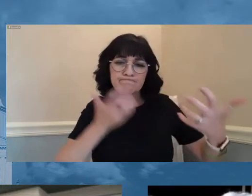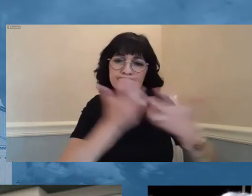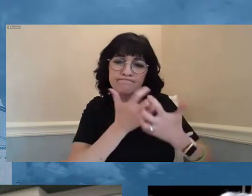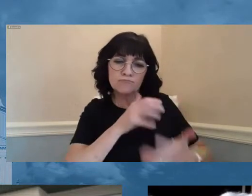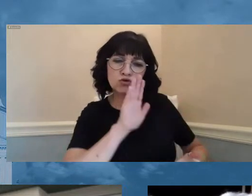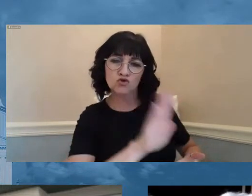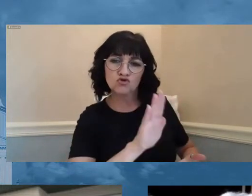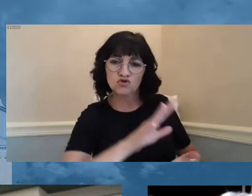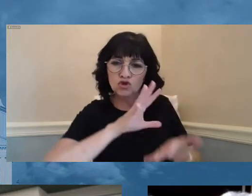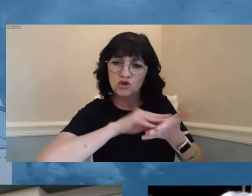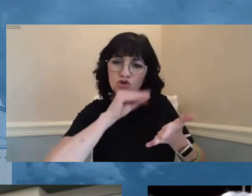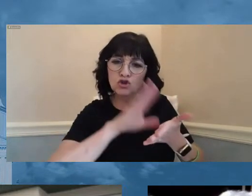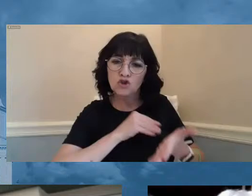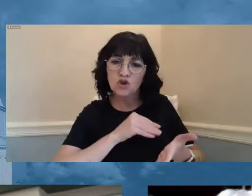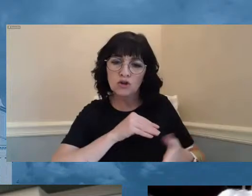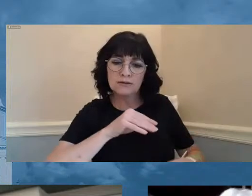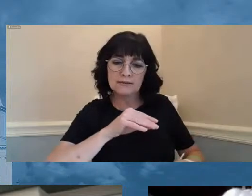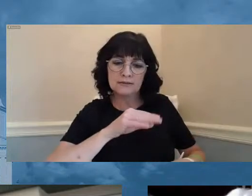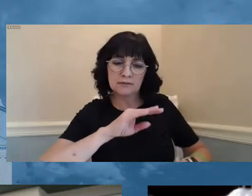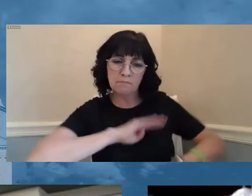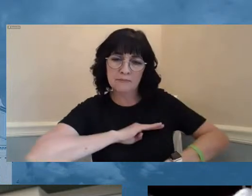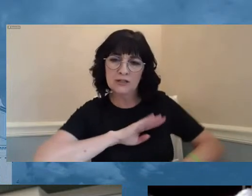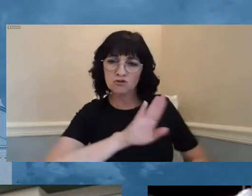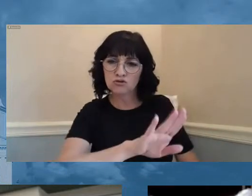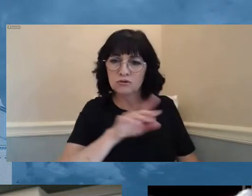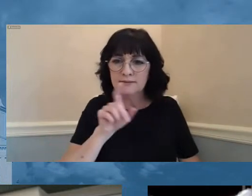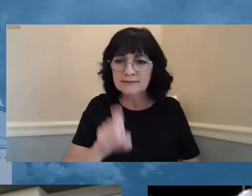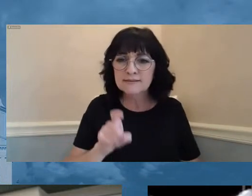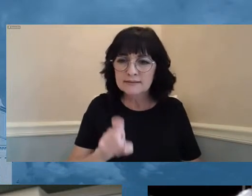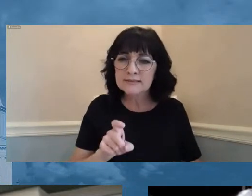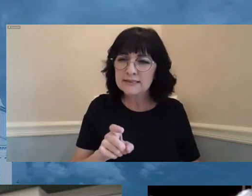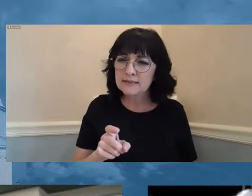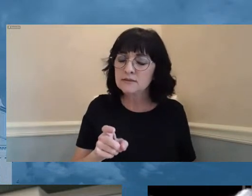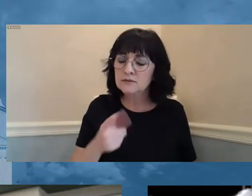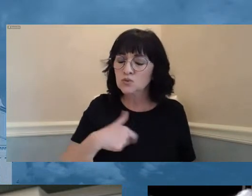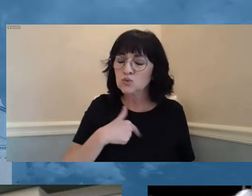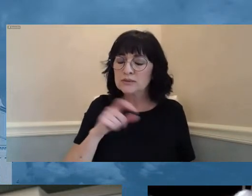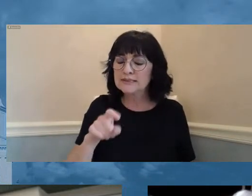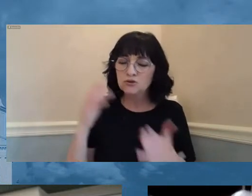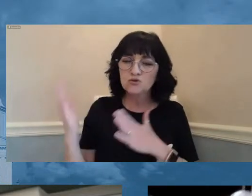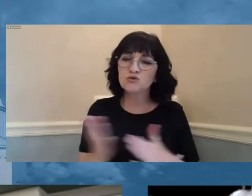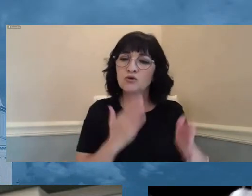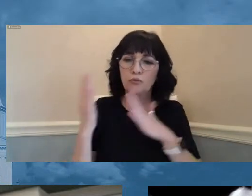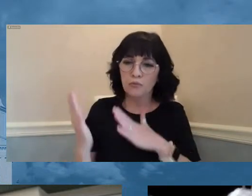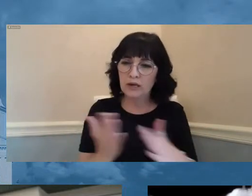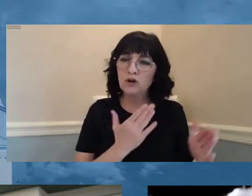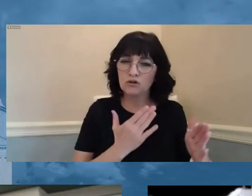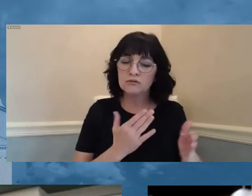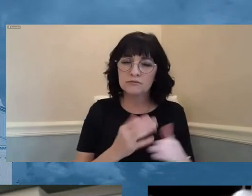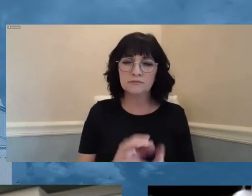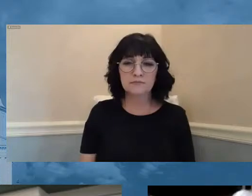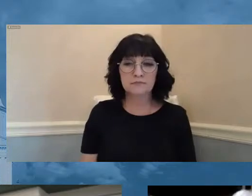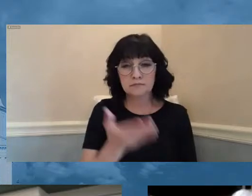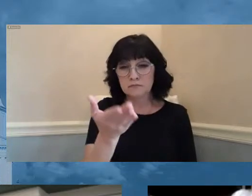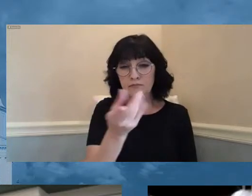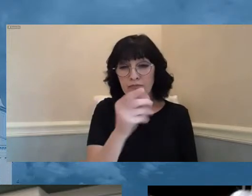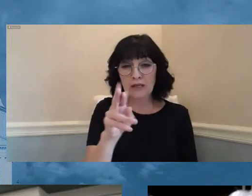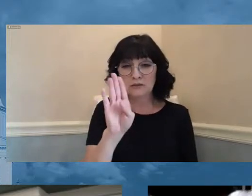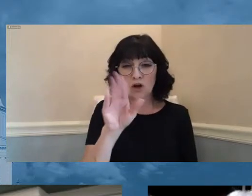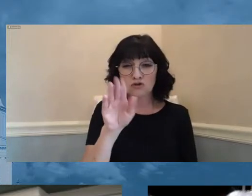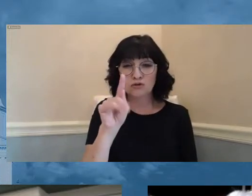ability to address some of those issues. Thoughts, Dr. Bunting and Dr. Rattay?